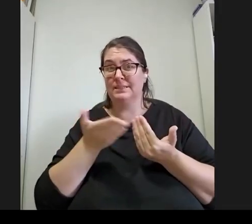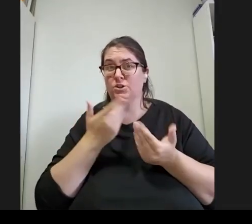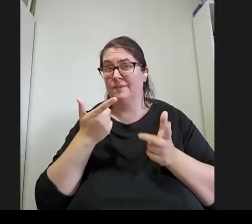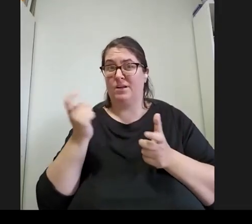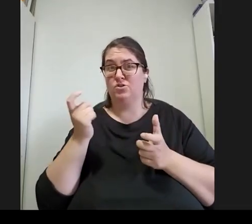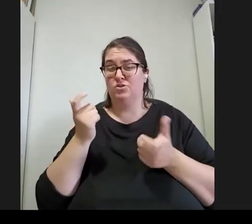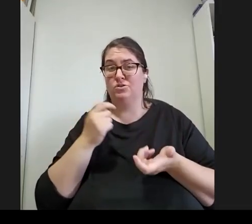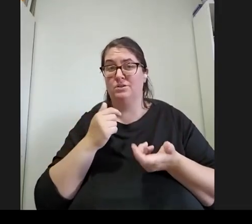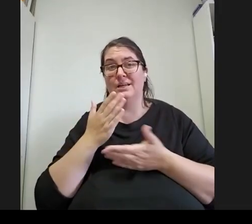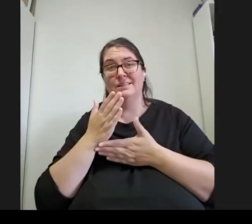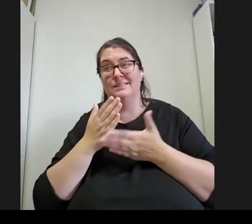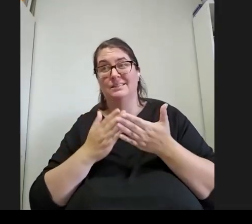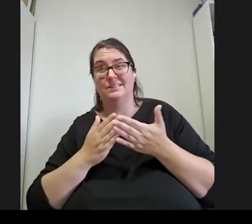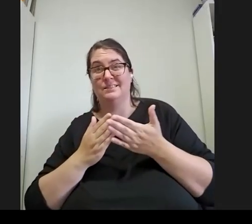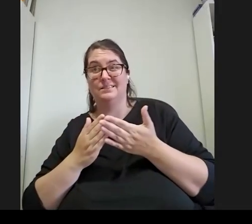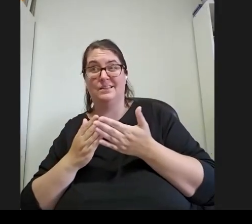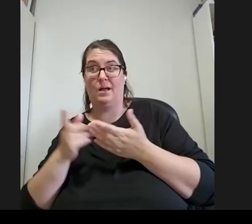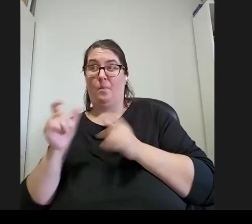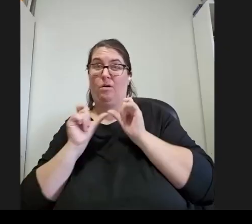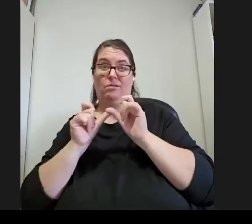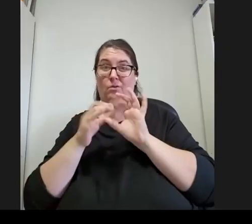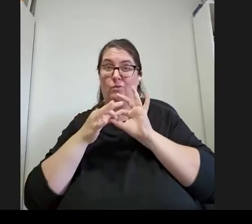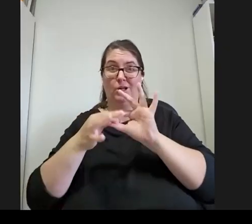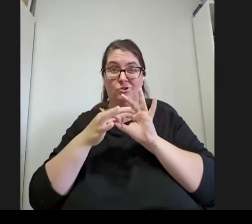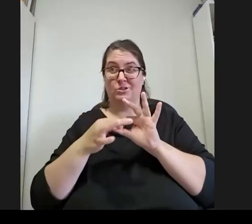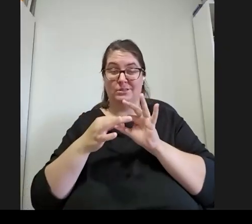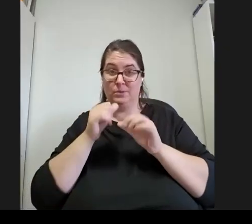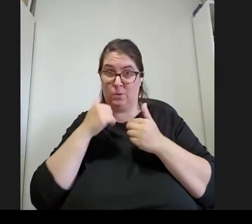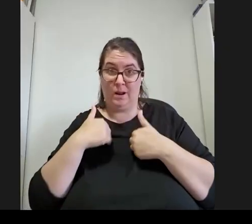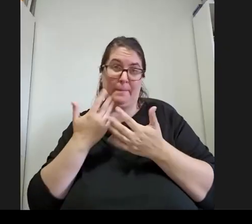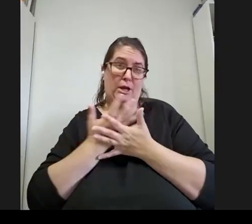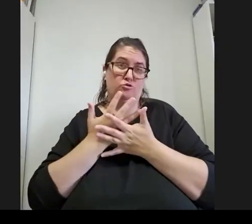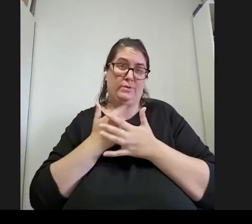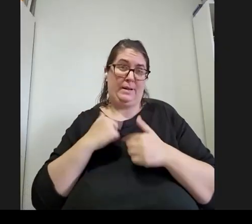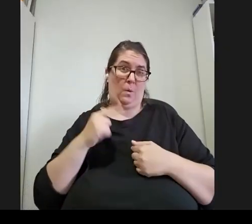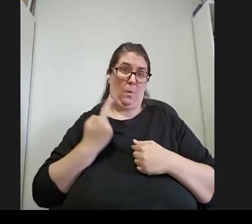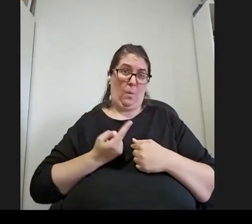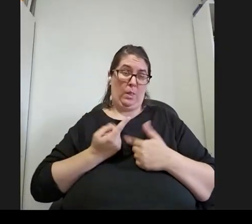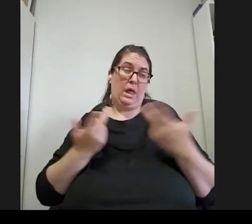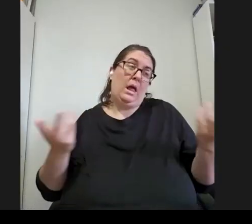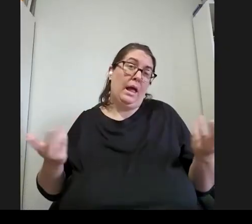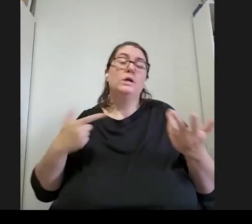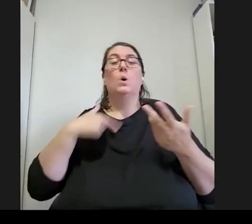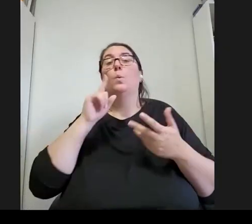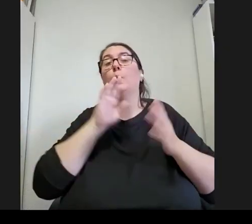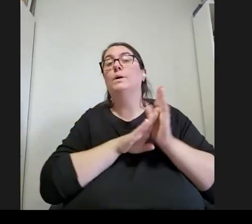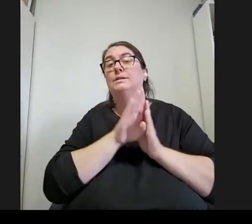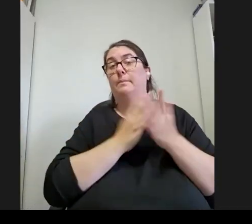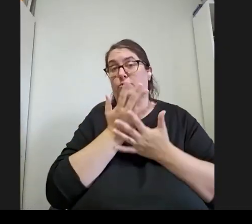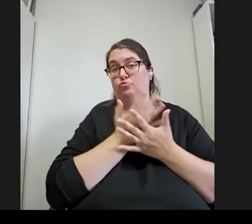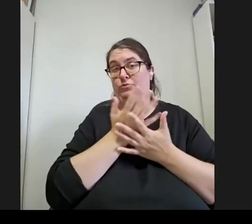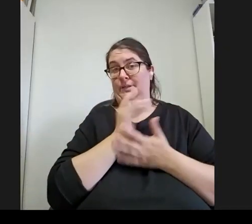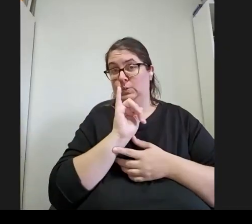of having long-term relationship with clients and you are only a screening place. So we are going to develop a screening